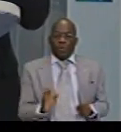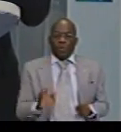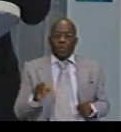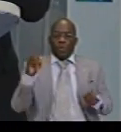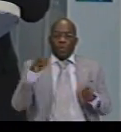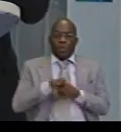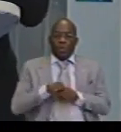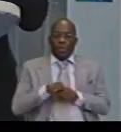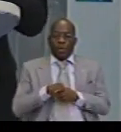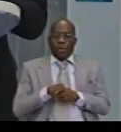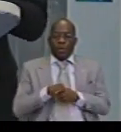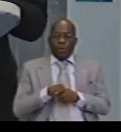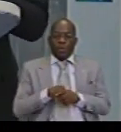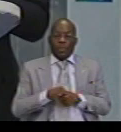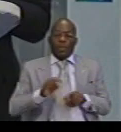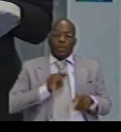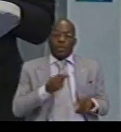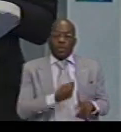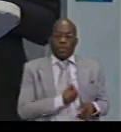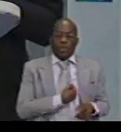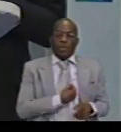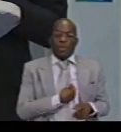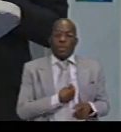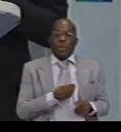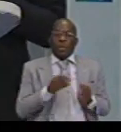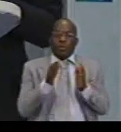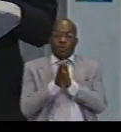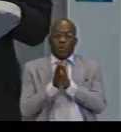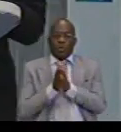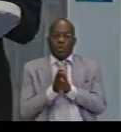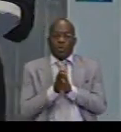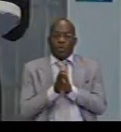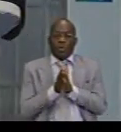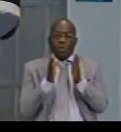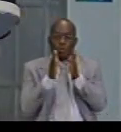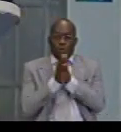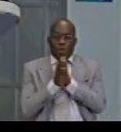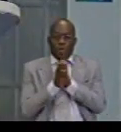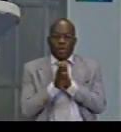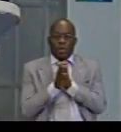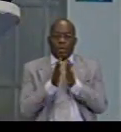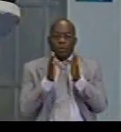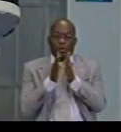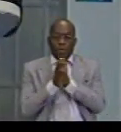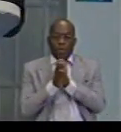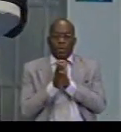action as in the old days. Pray the Lord now. Pray the Lord now. Pray.